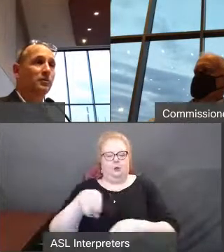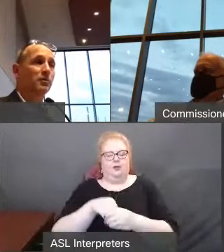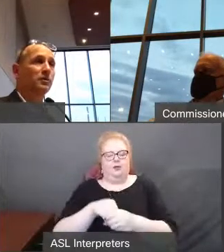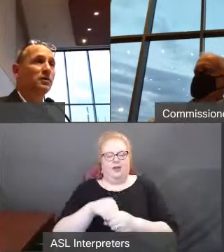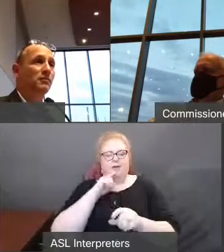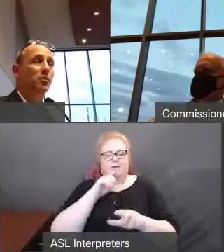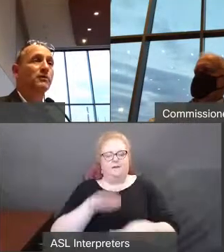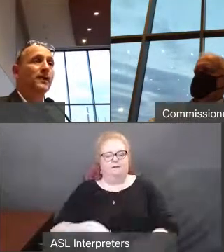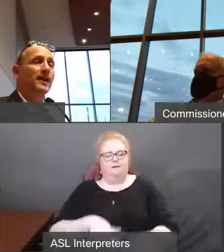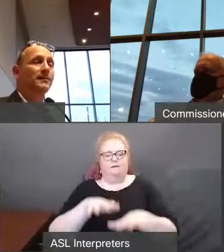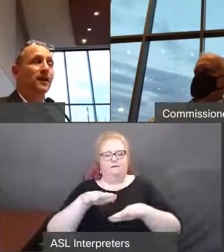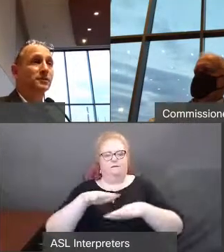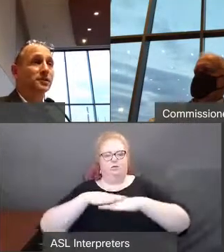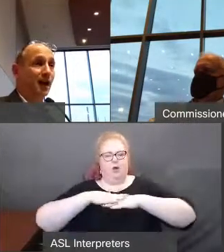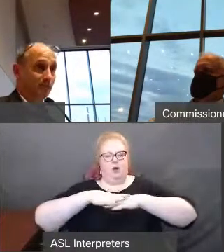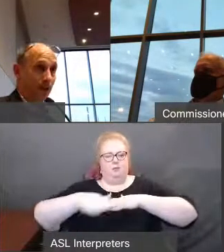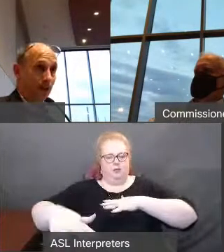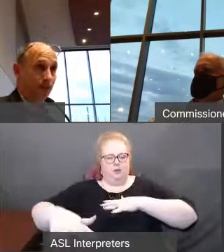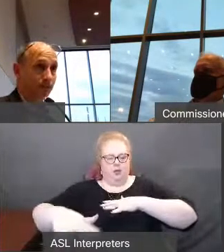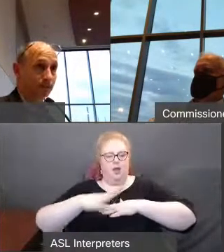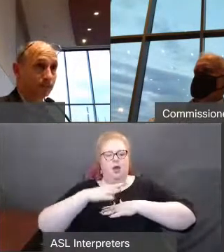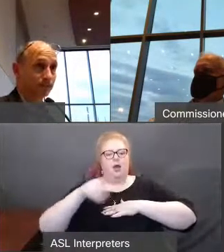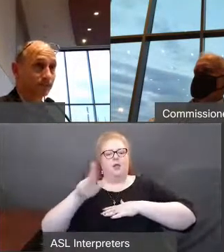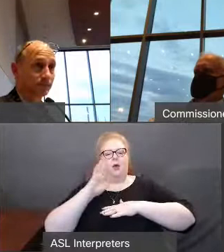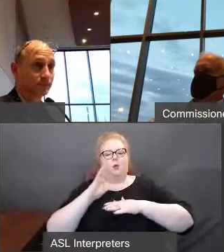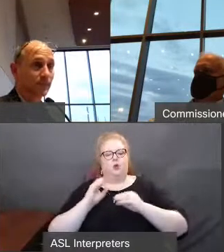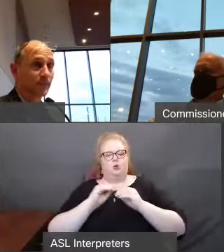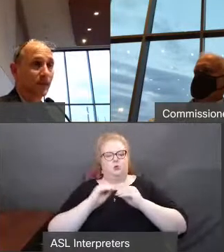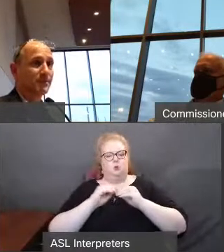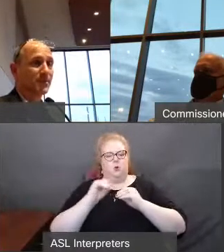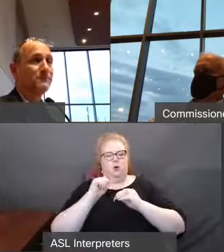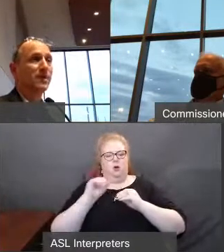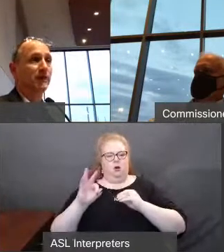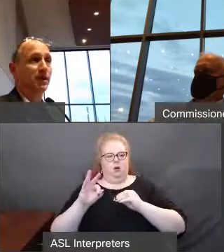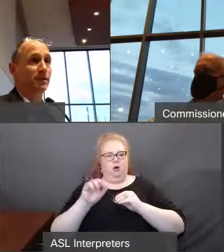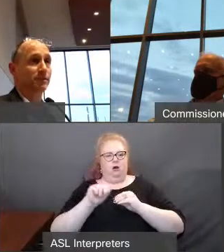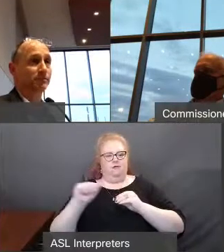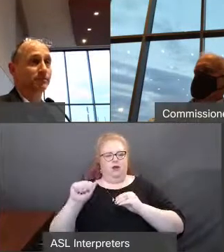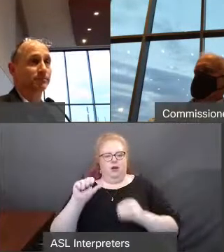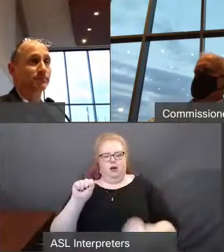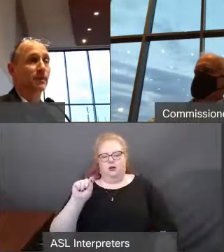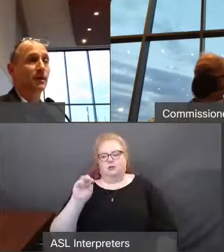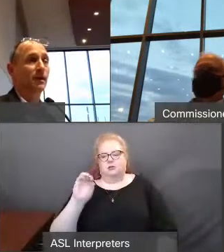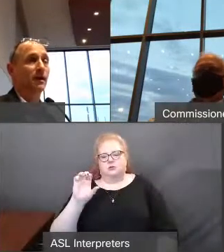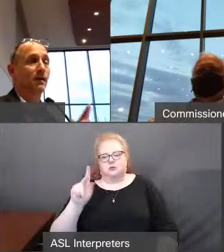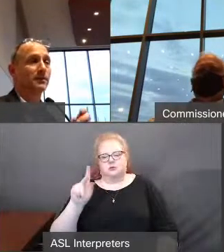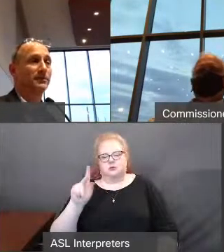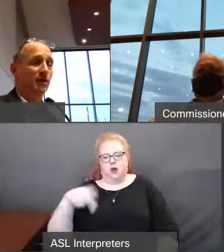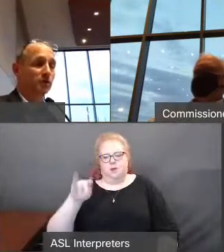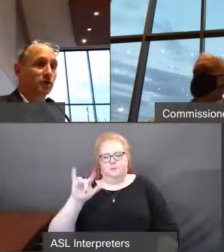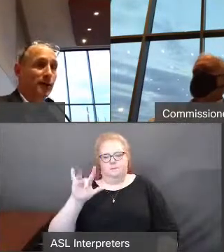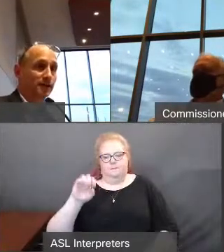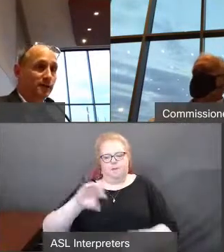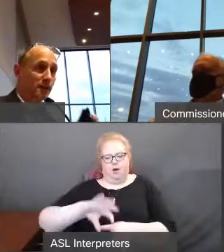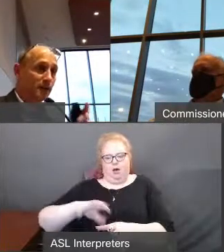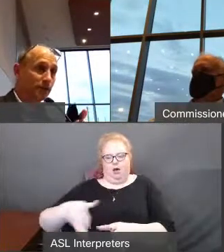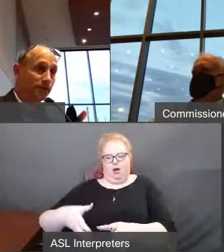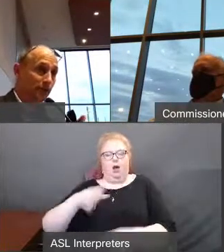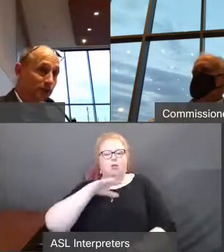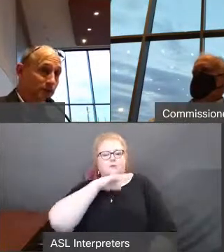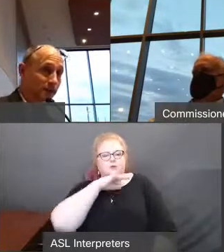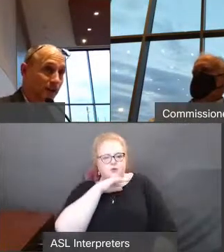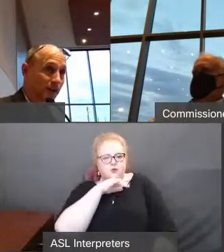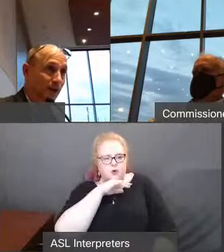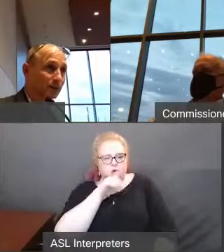And they will do more of a stockpile of dirt. Okay. To address